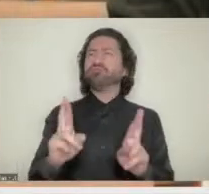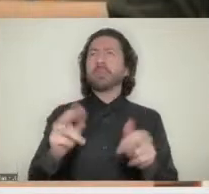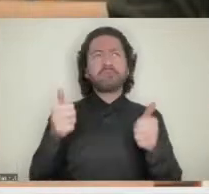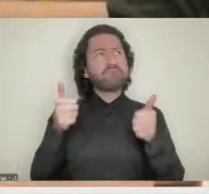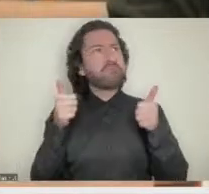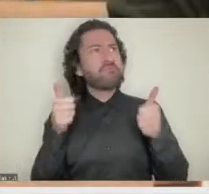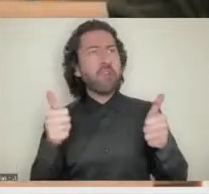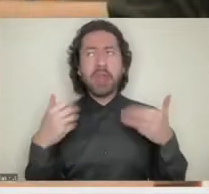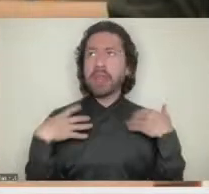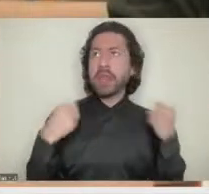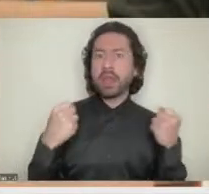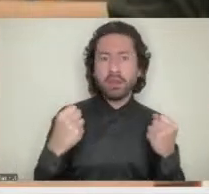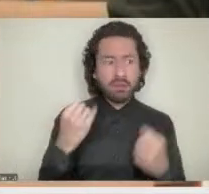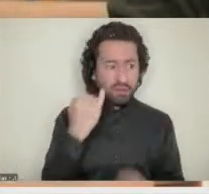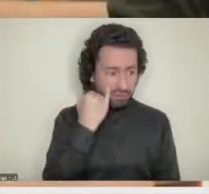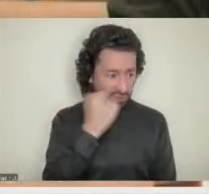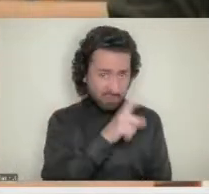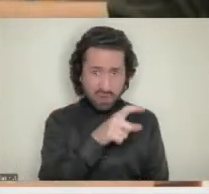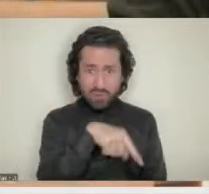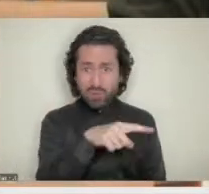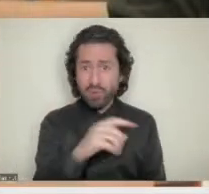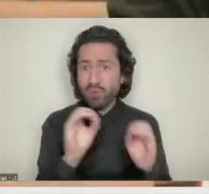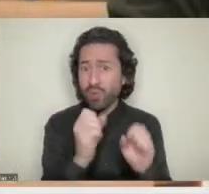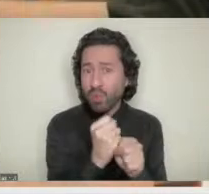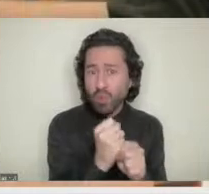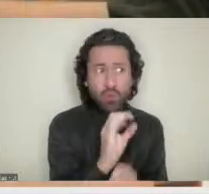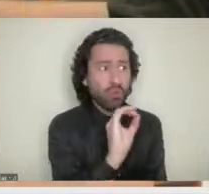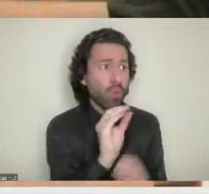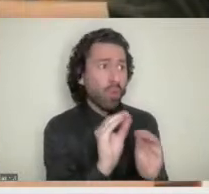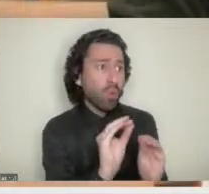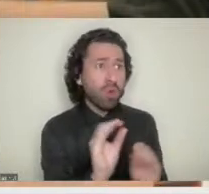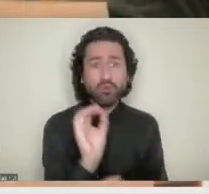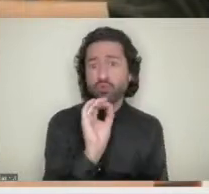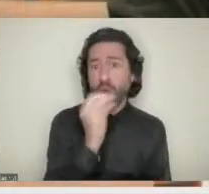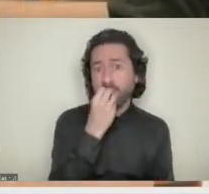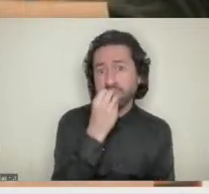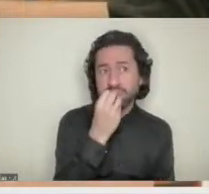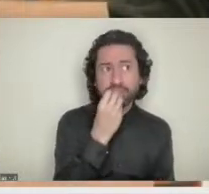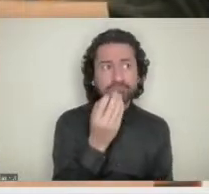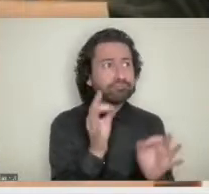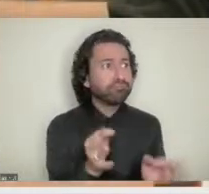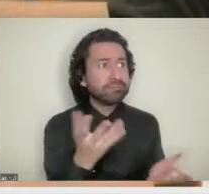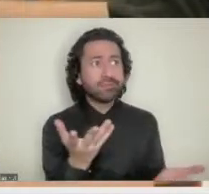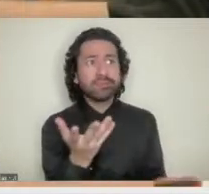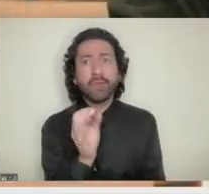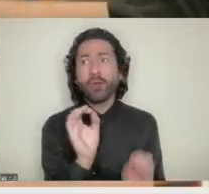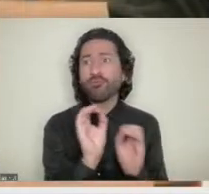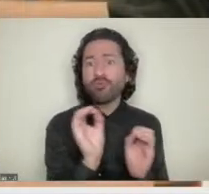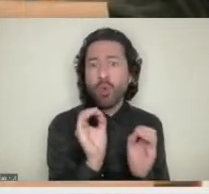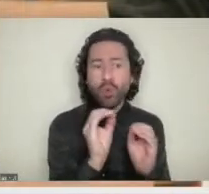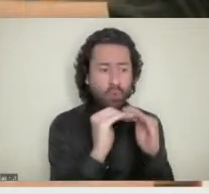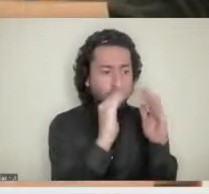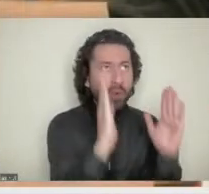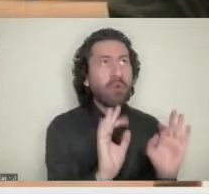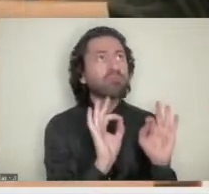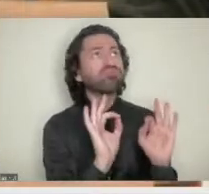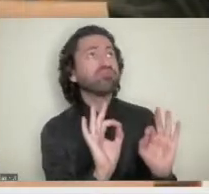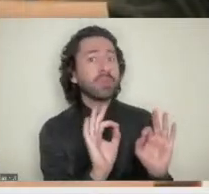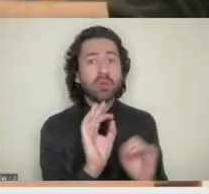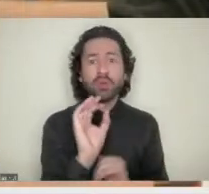status or state, if individuals do not have work, if they do not have education, good enough diet, or they don't